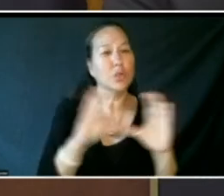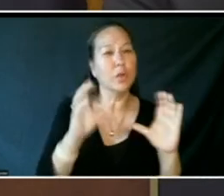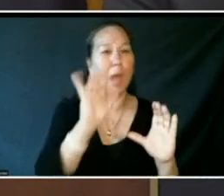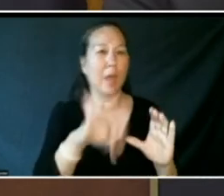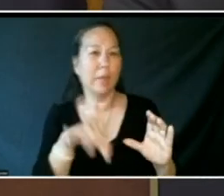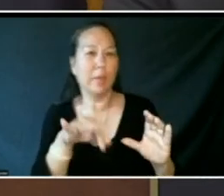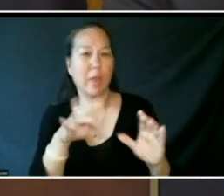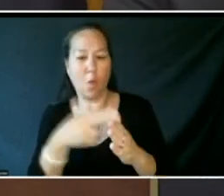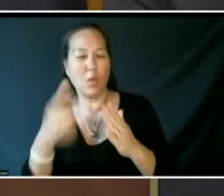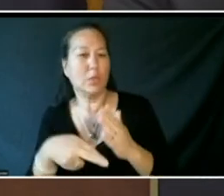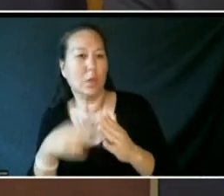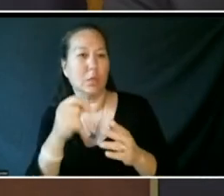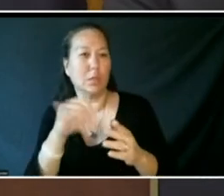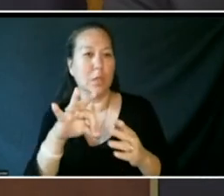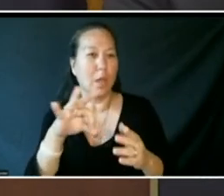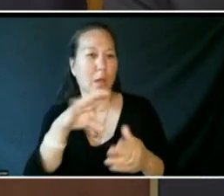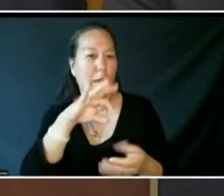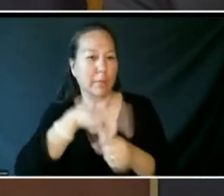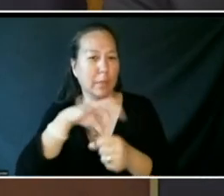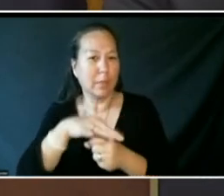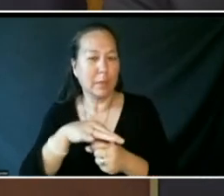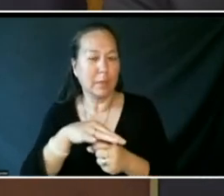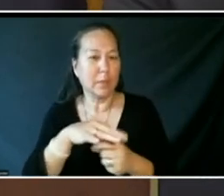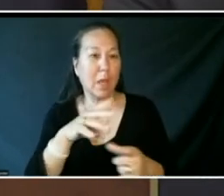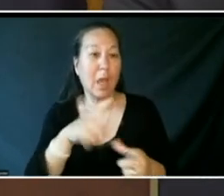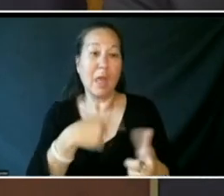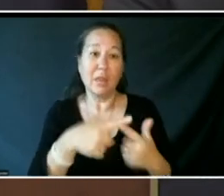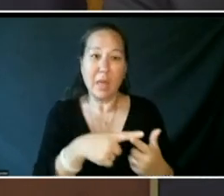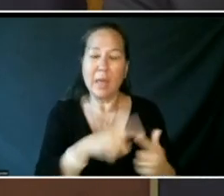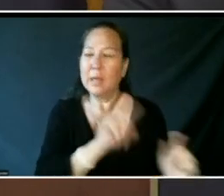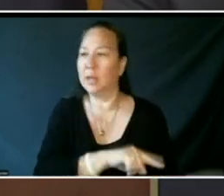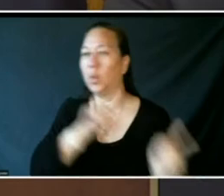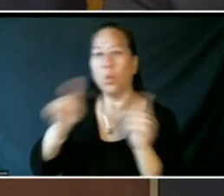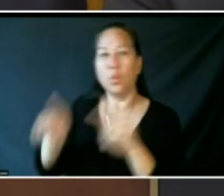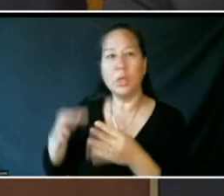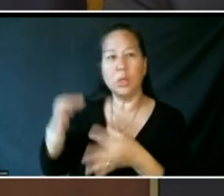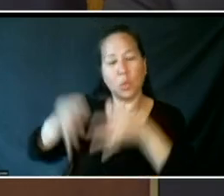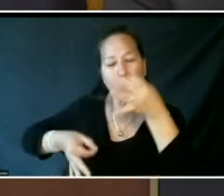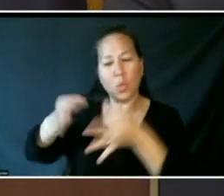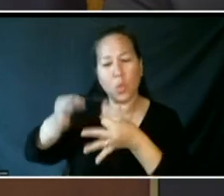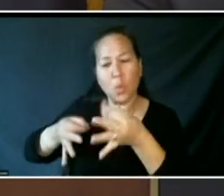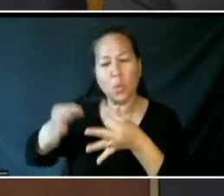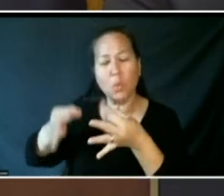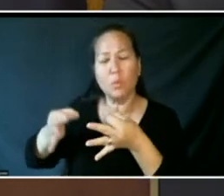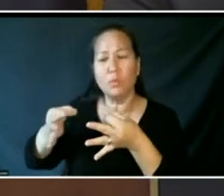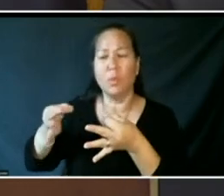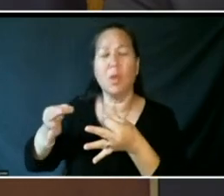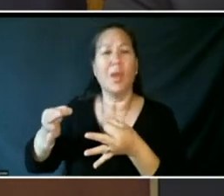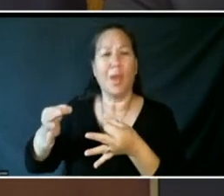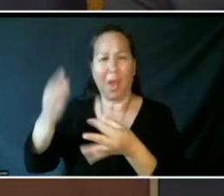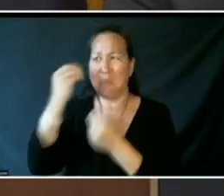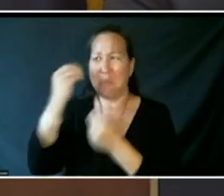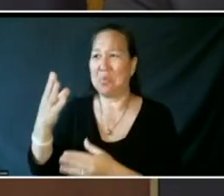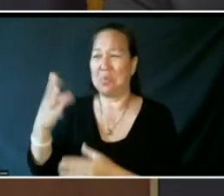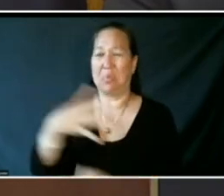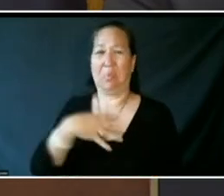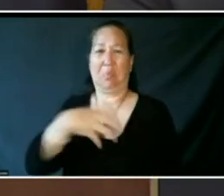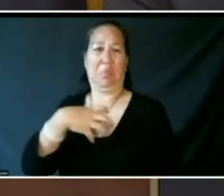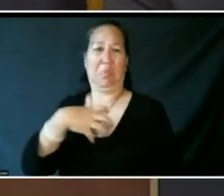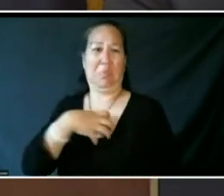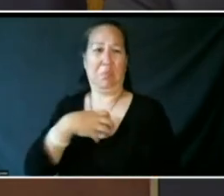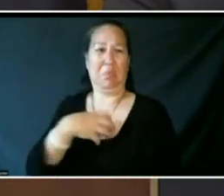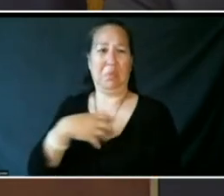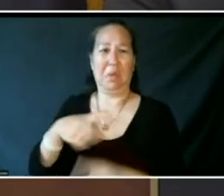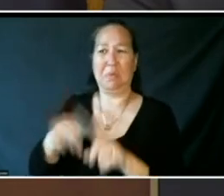court and filed dozens of frivolous lawsuits, making unsubstantiated claims of fraud. When that too failed,